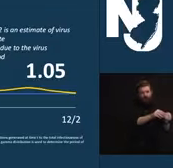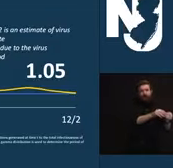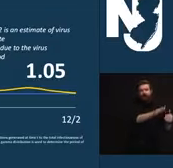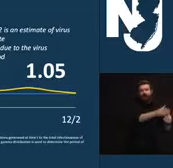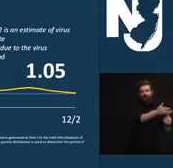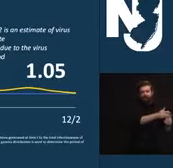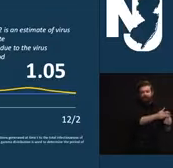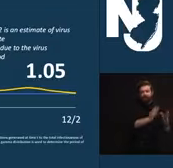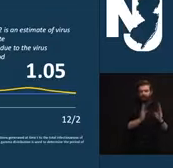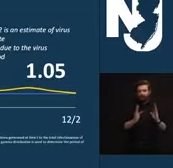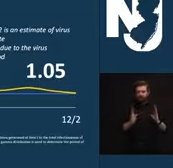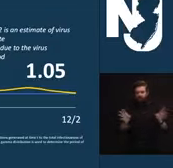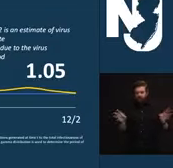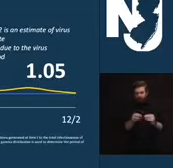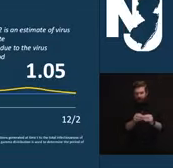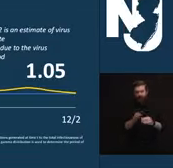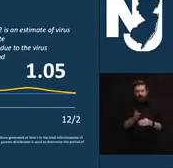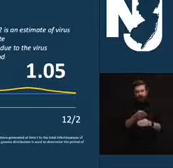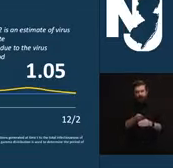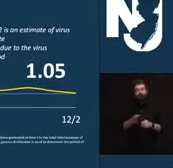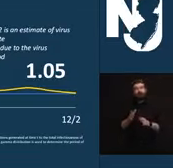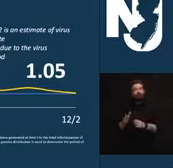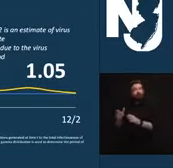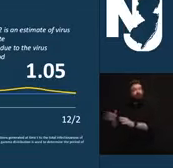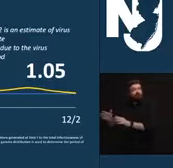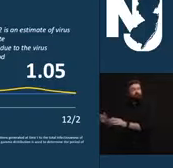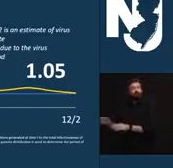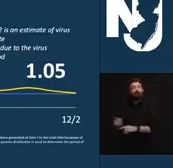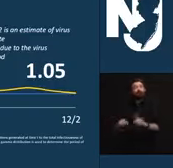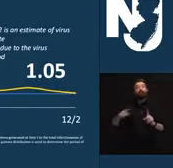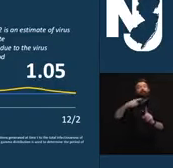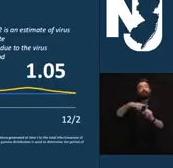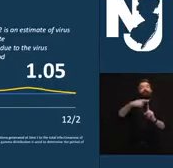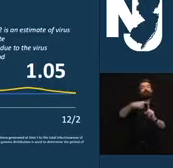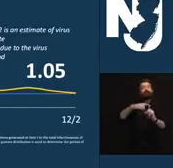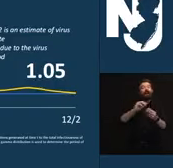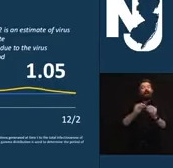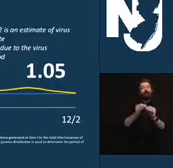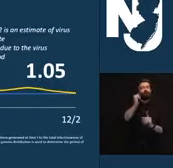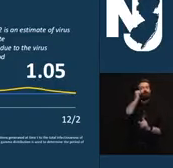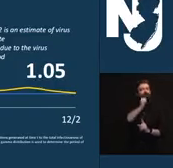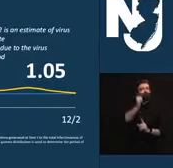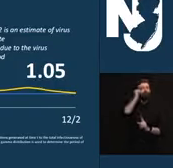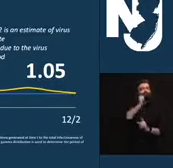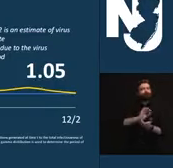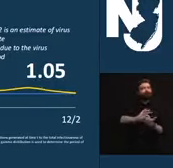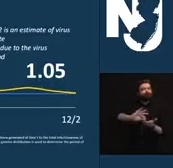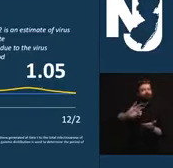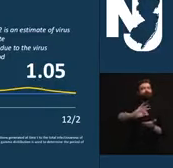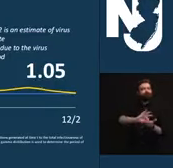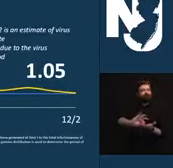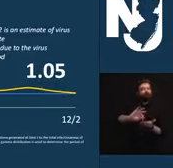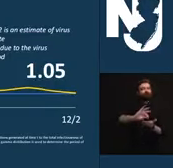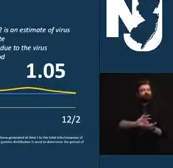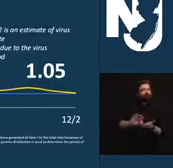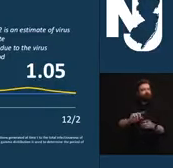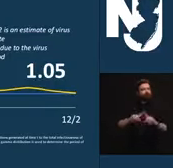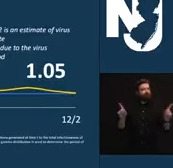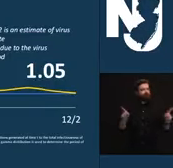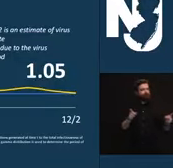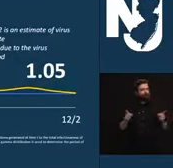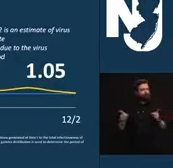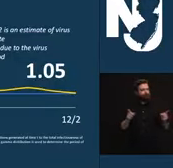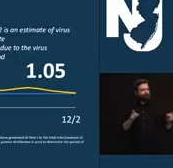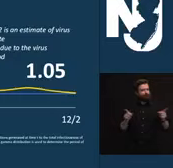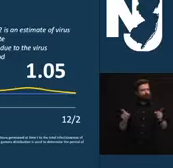terms of the total number of tests. And you've seen lately the rolling average has been in a range of positives,